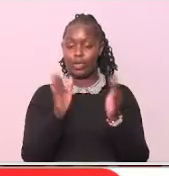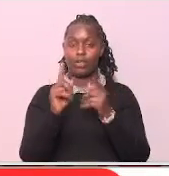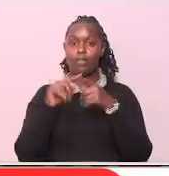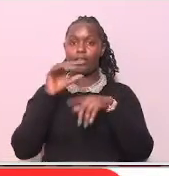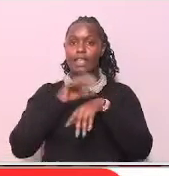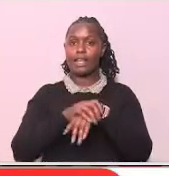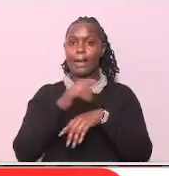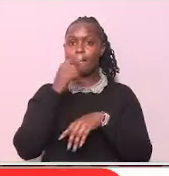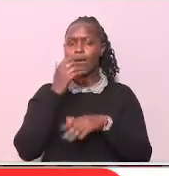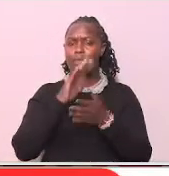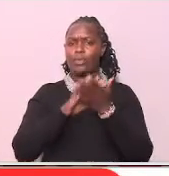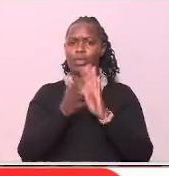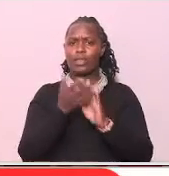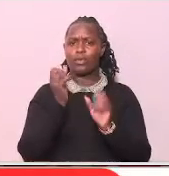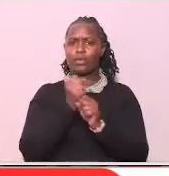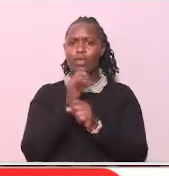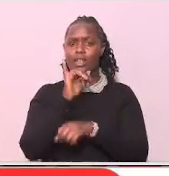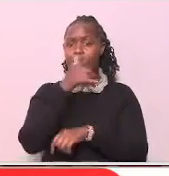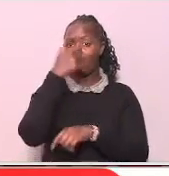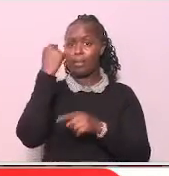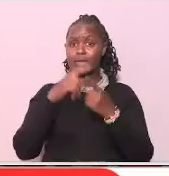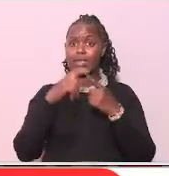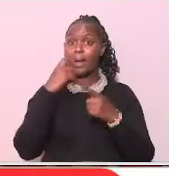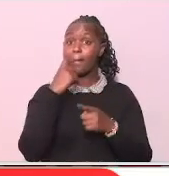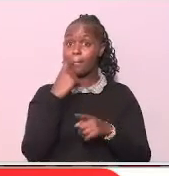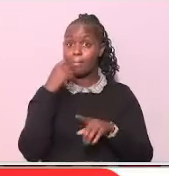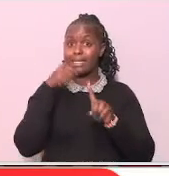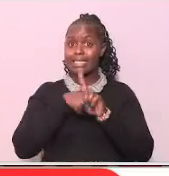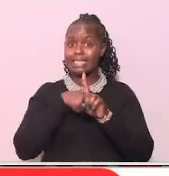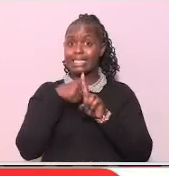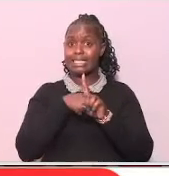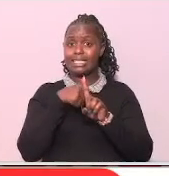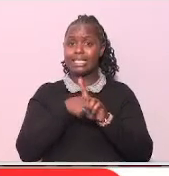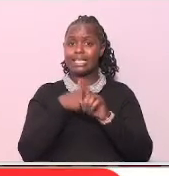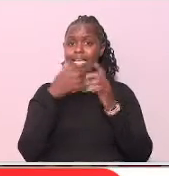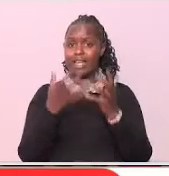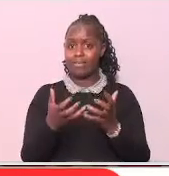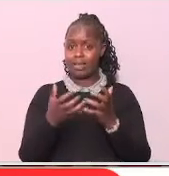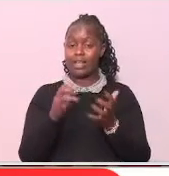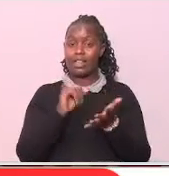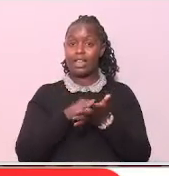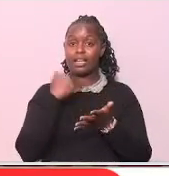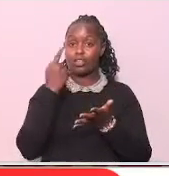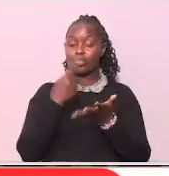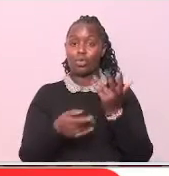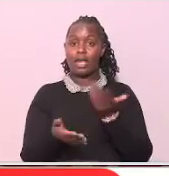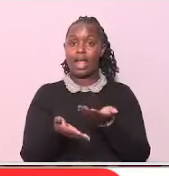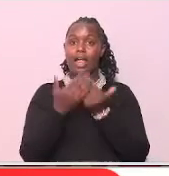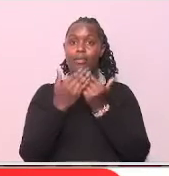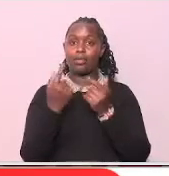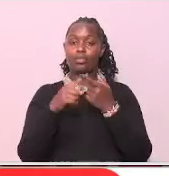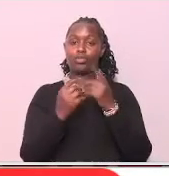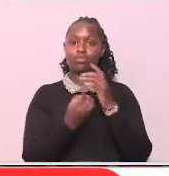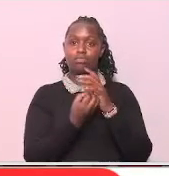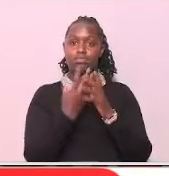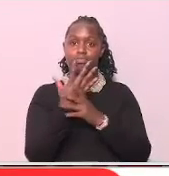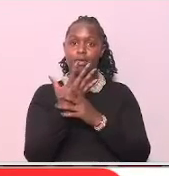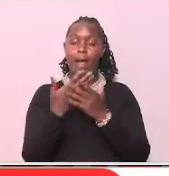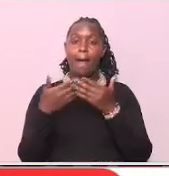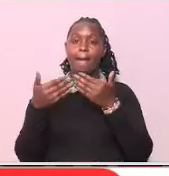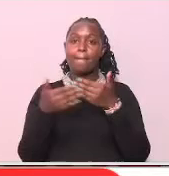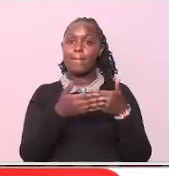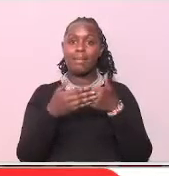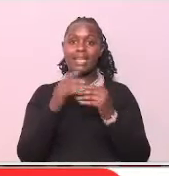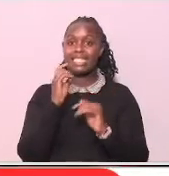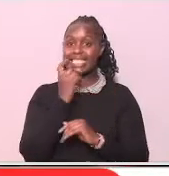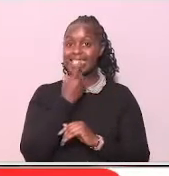to suckle, because suckling has some efforts to be put into that. And the efforts is what helps to develop the jaws of the baby even as this